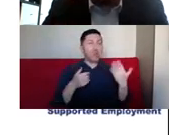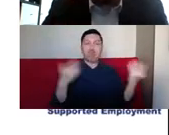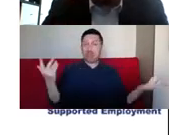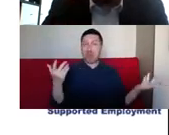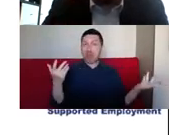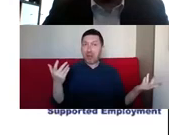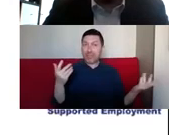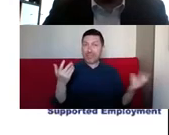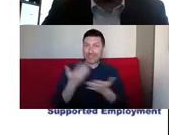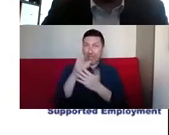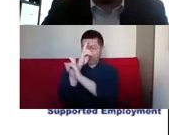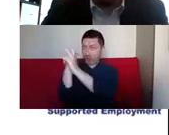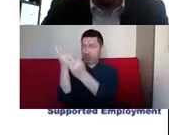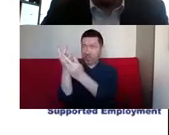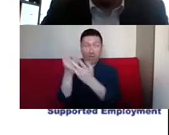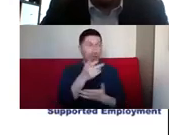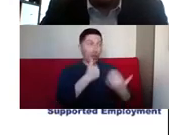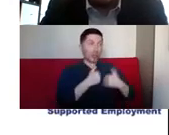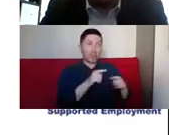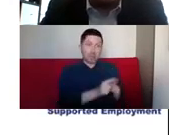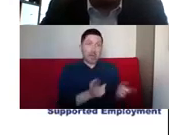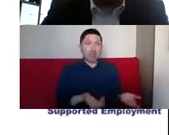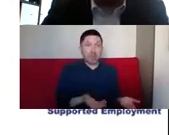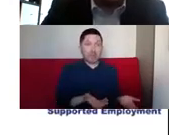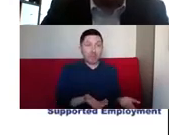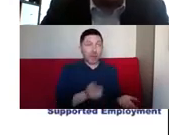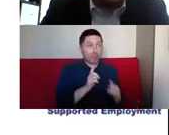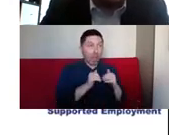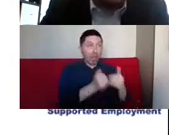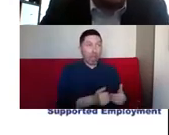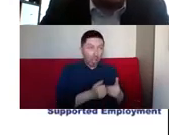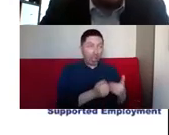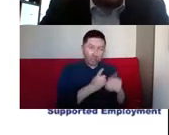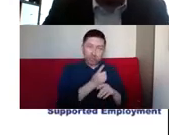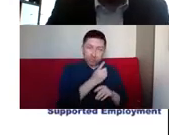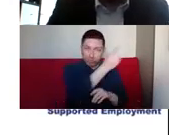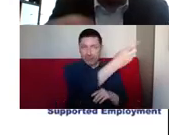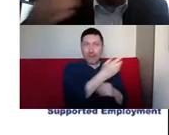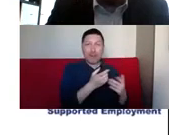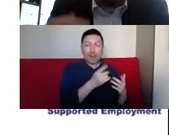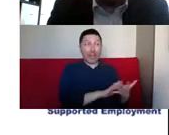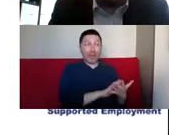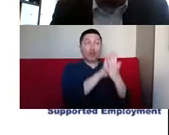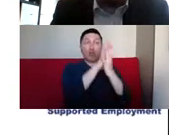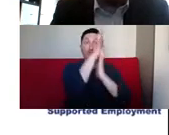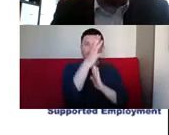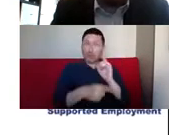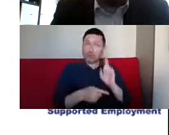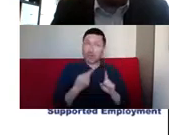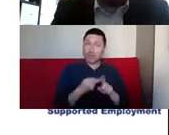encourage the career development of individuals by promoting training opportunities and seeking options for